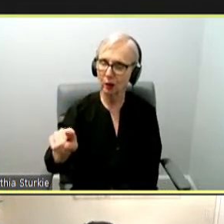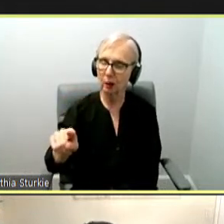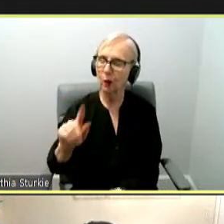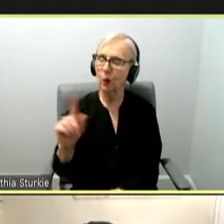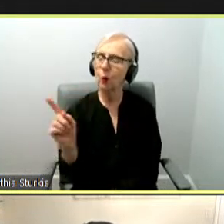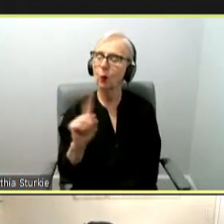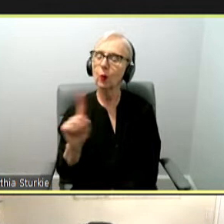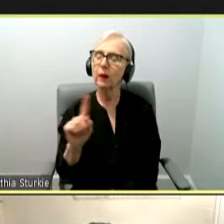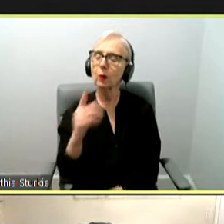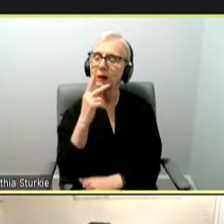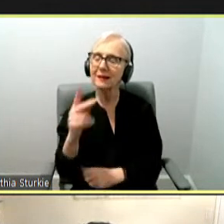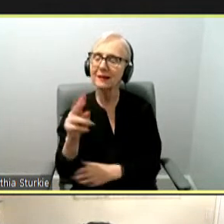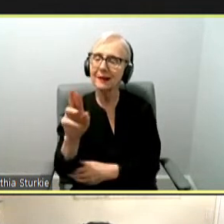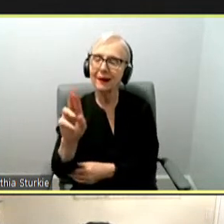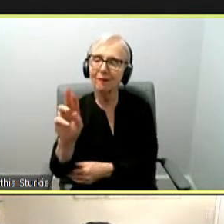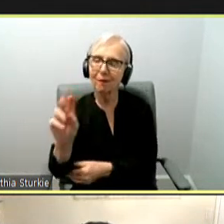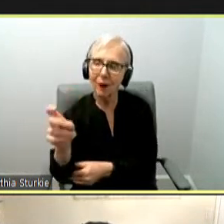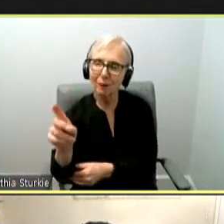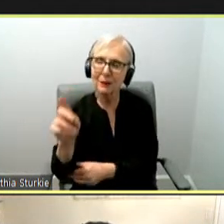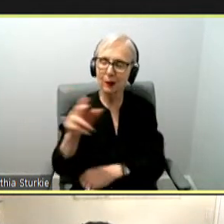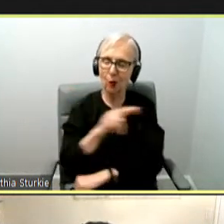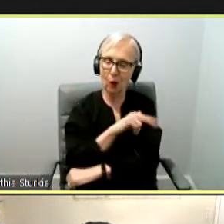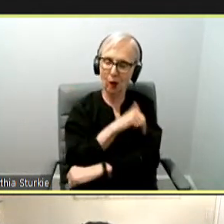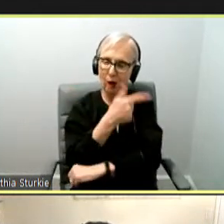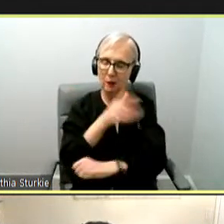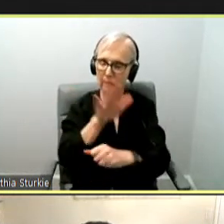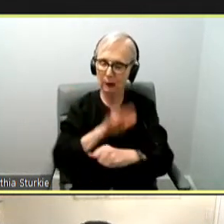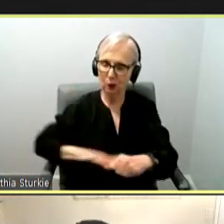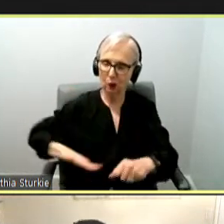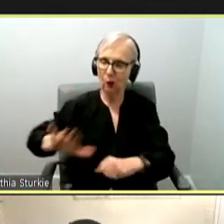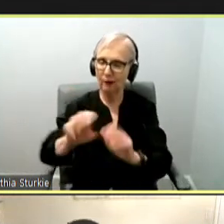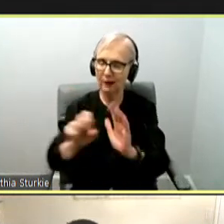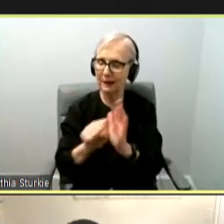pharmacy shelves or in our hospitals around the state? Thank you.